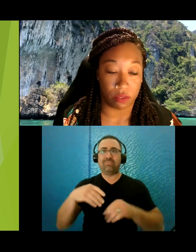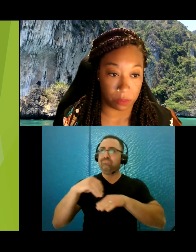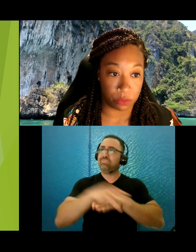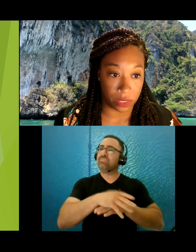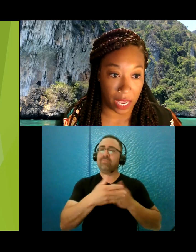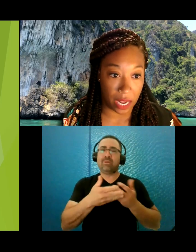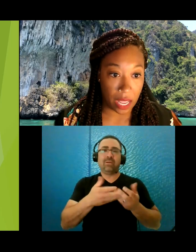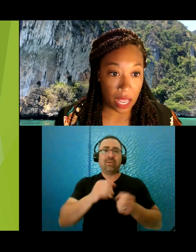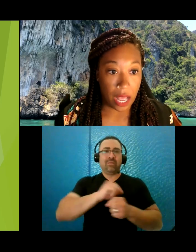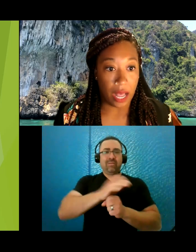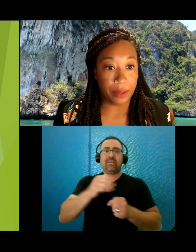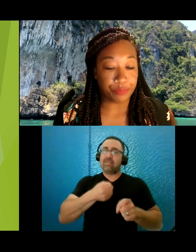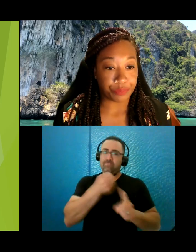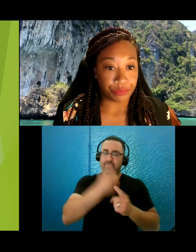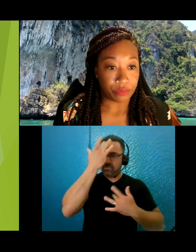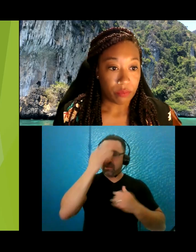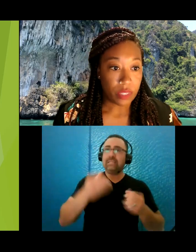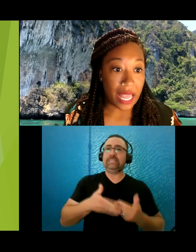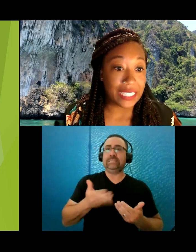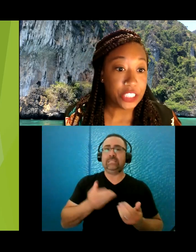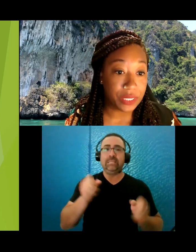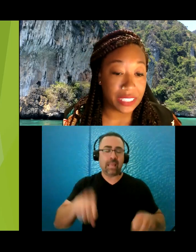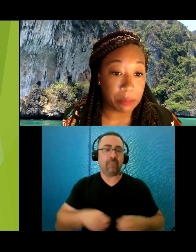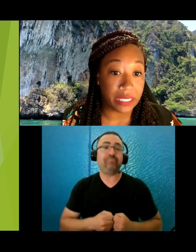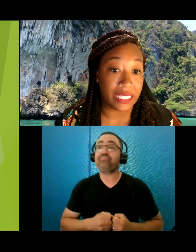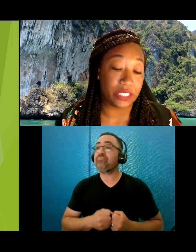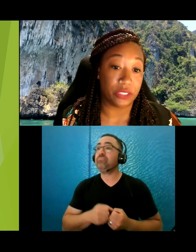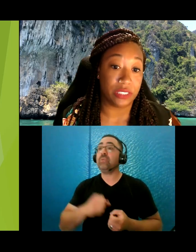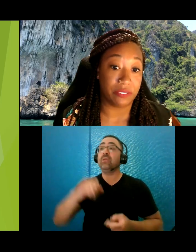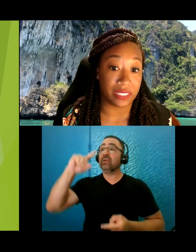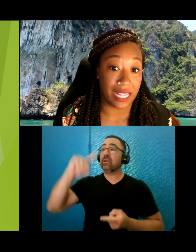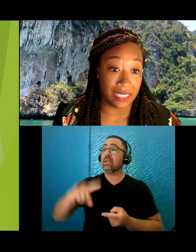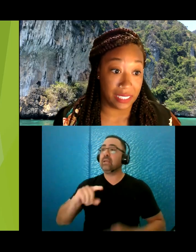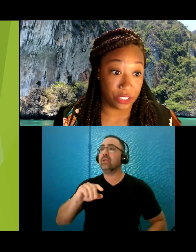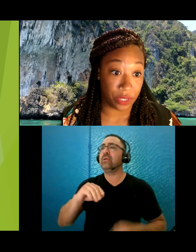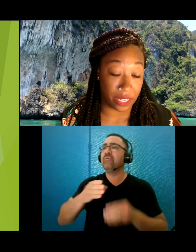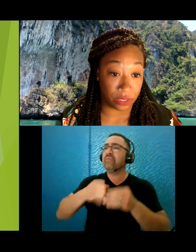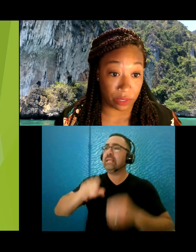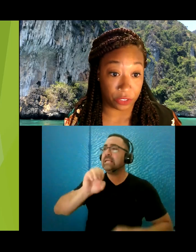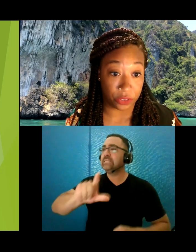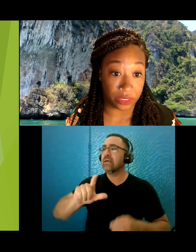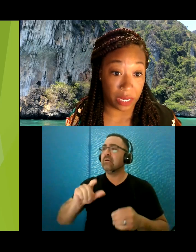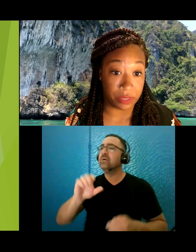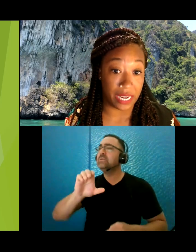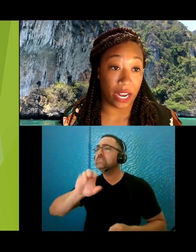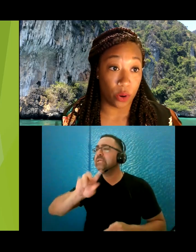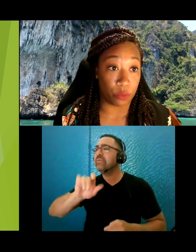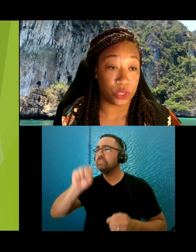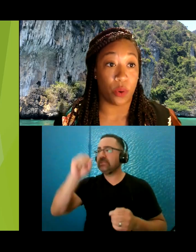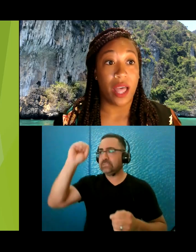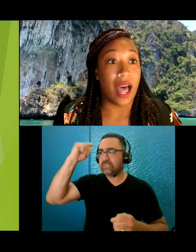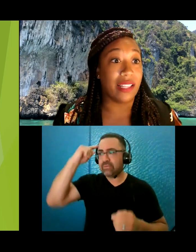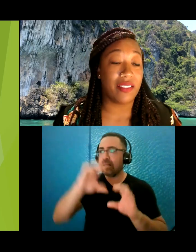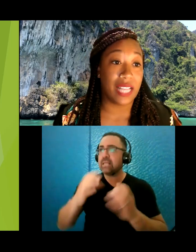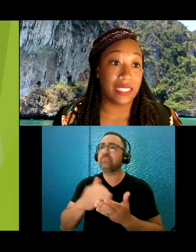mental health symptoms with that. A decrease in completing Eosl civics classes due to the elderly refugees staying at home.